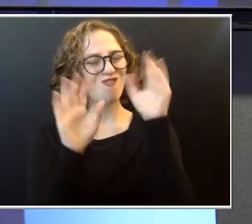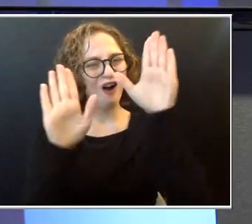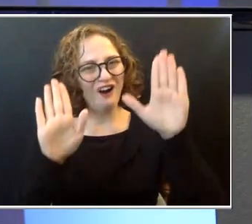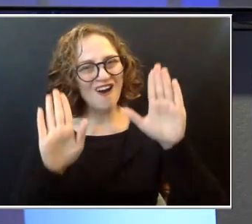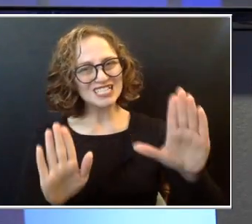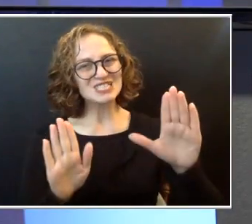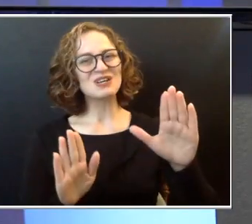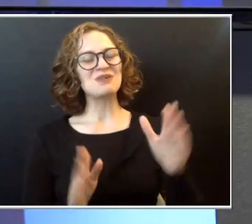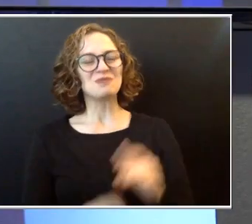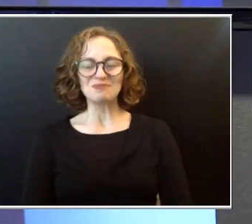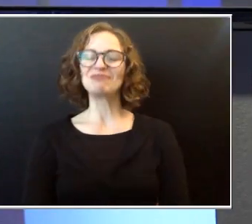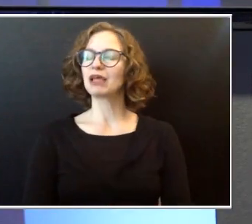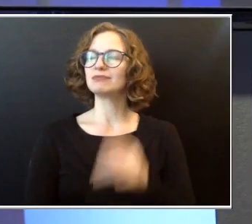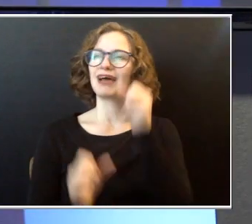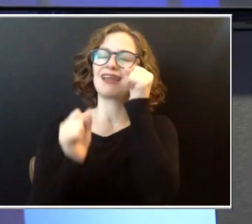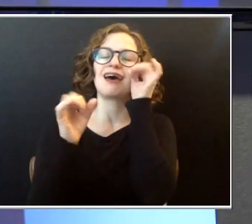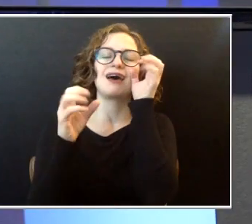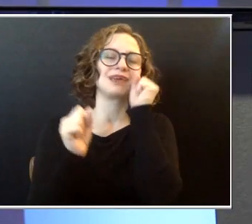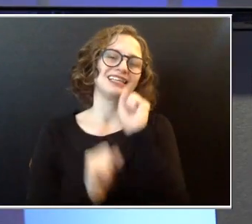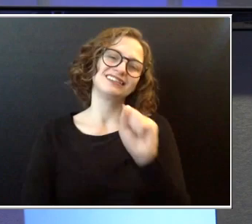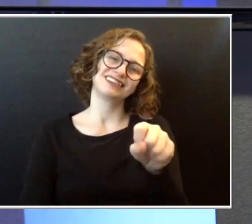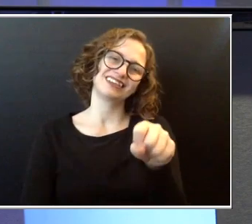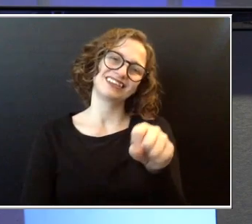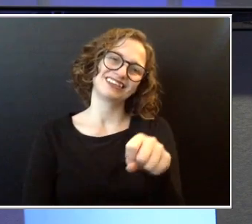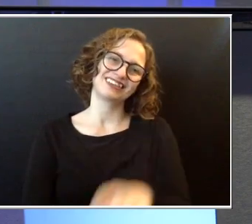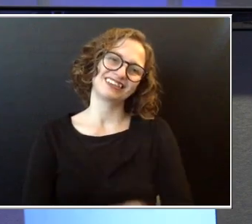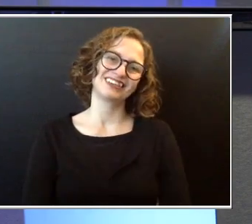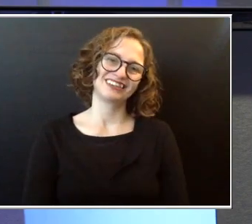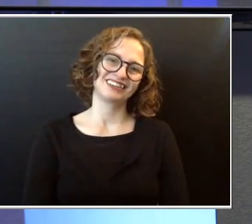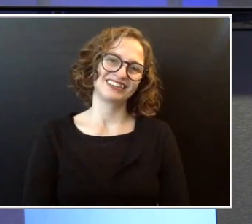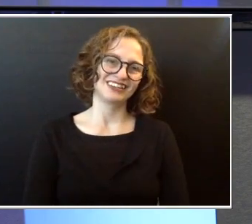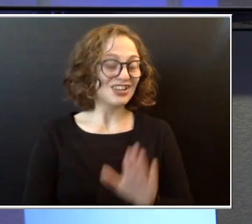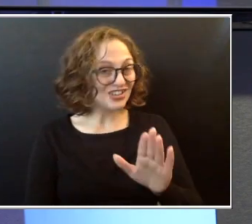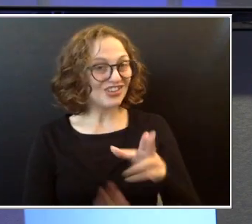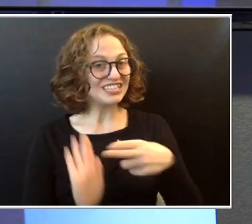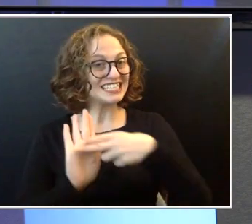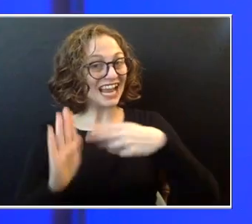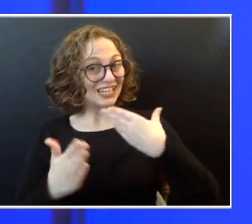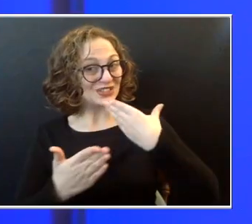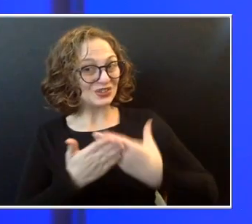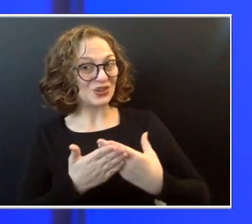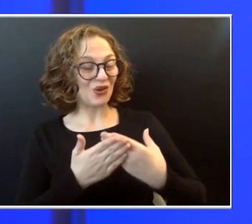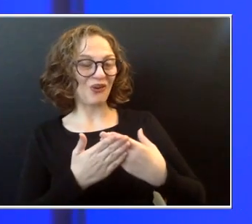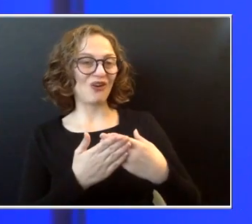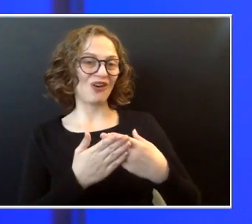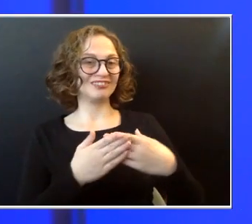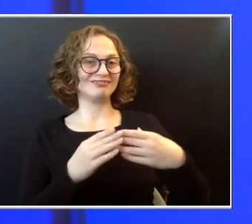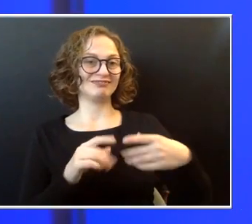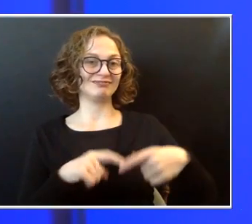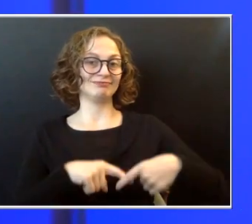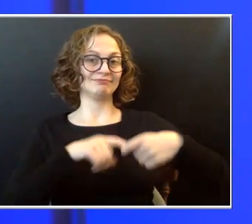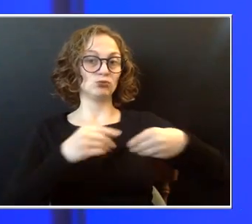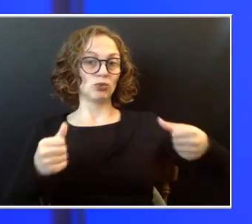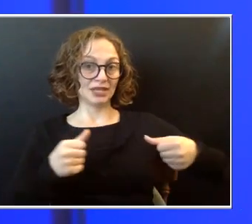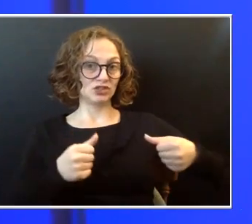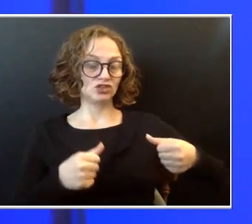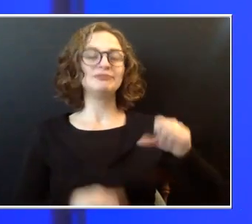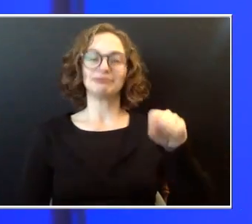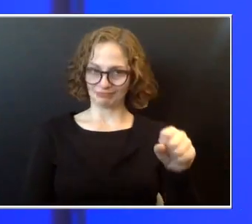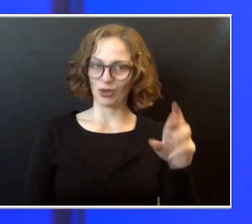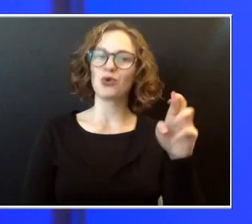amazing. That is, and I take it the mean, status really. is good, you're in remission? I'm in remission, yes, and it's been an